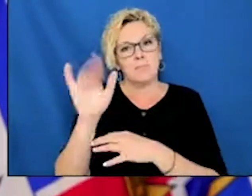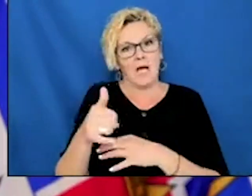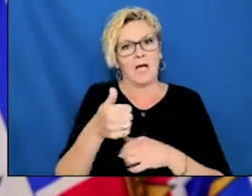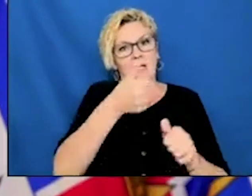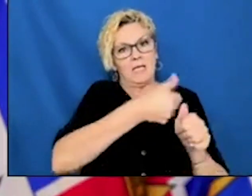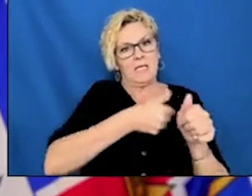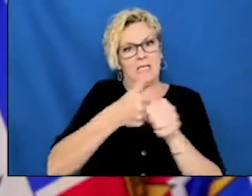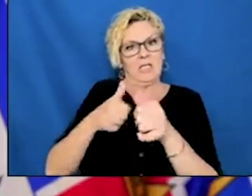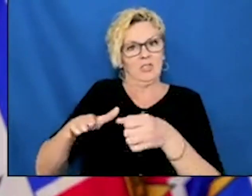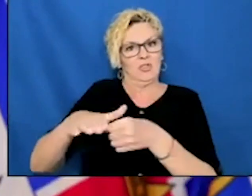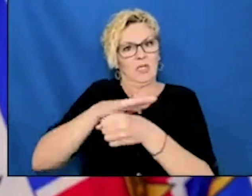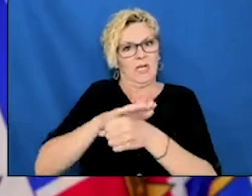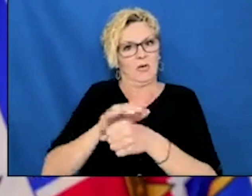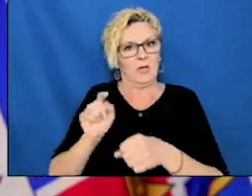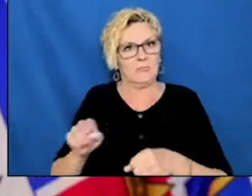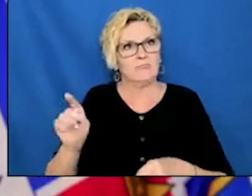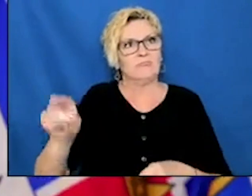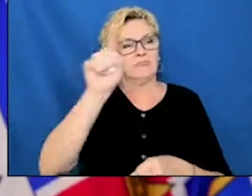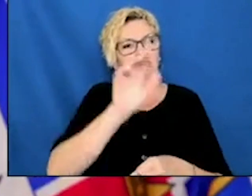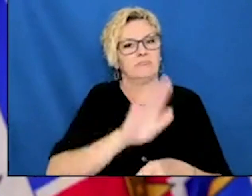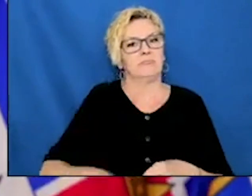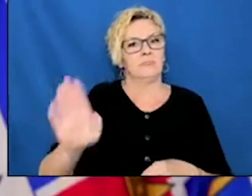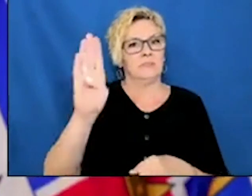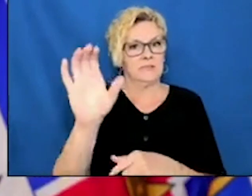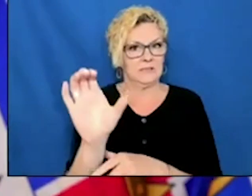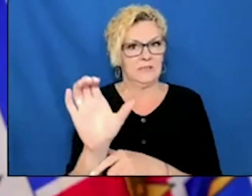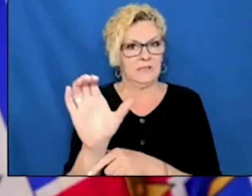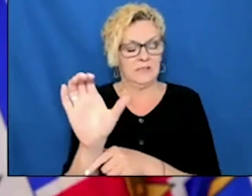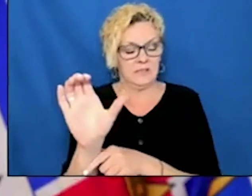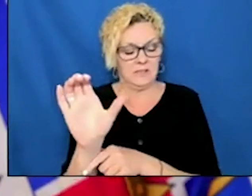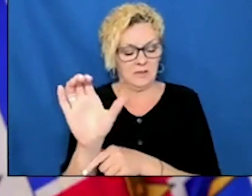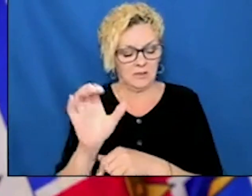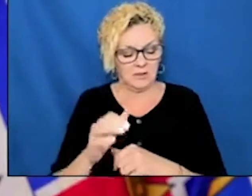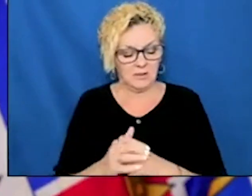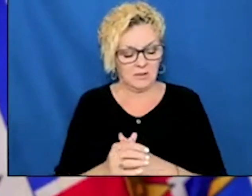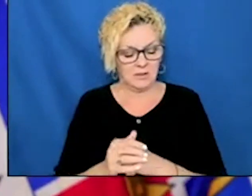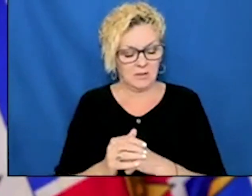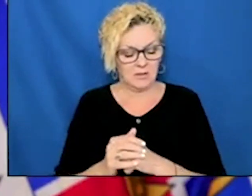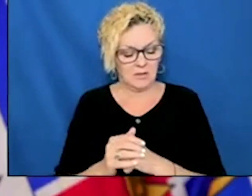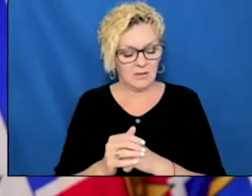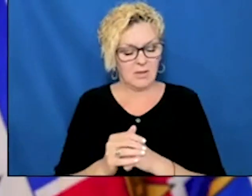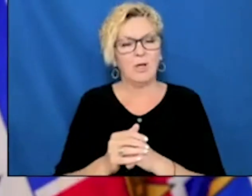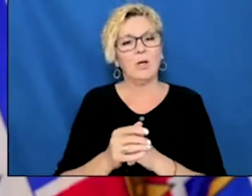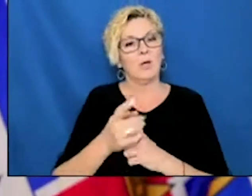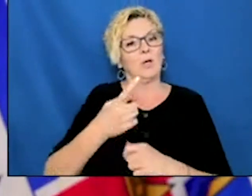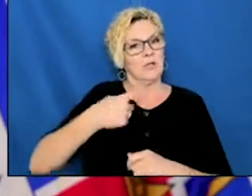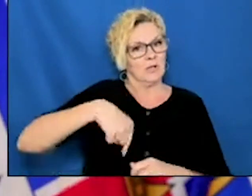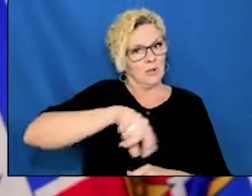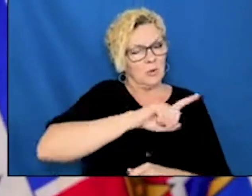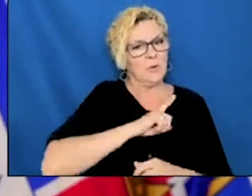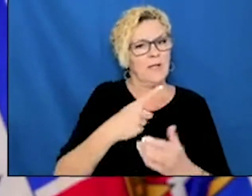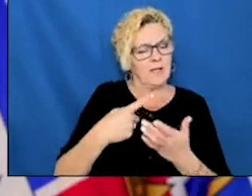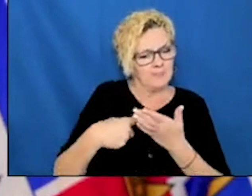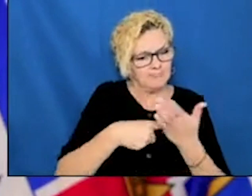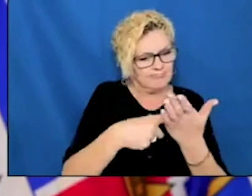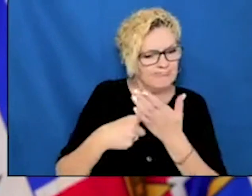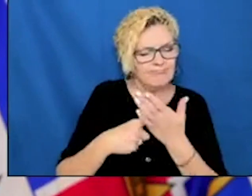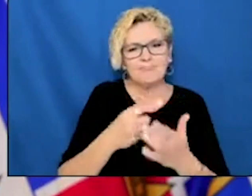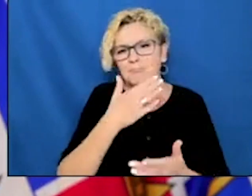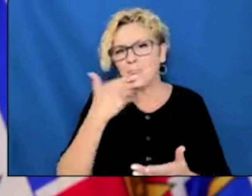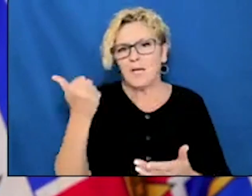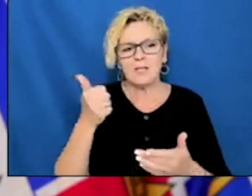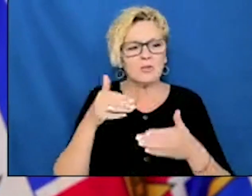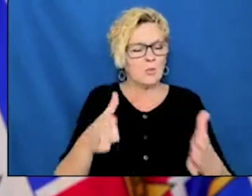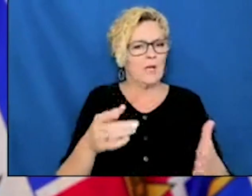had discussed them and analyzed which were the best cutoffs to use and how to best present that information. And they will be